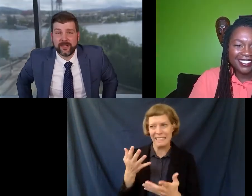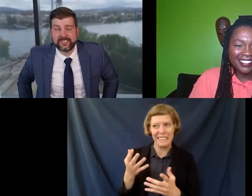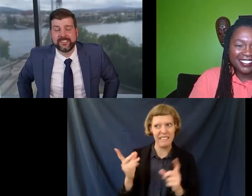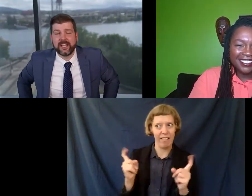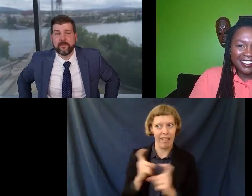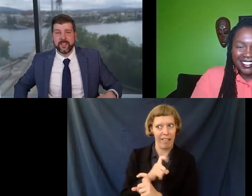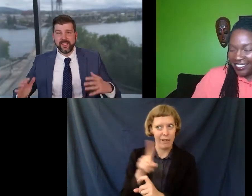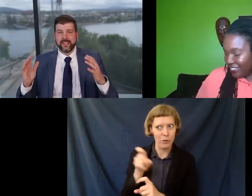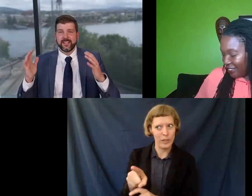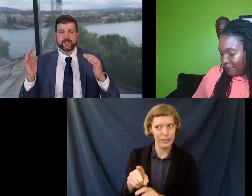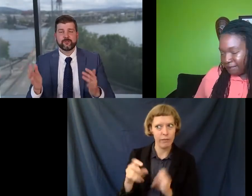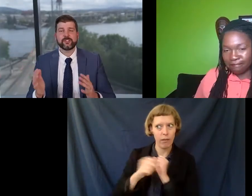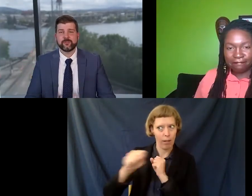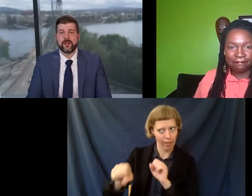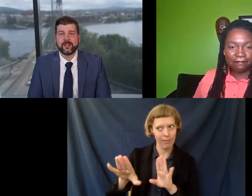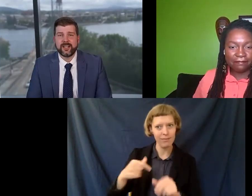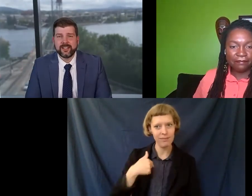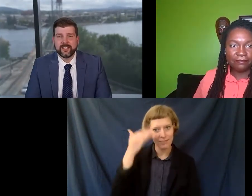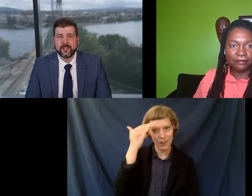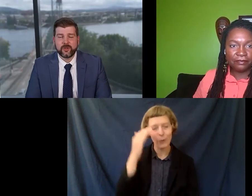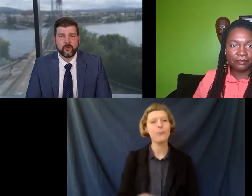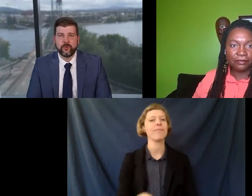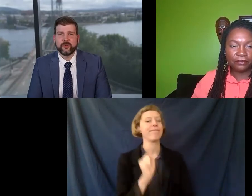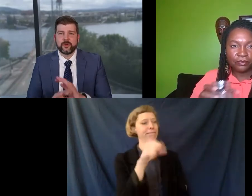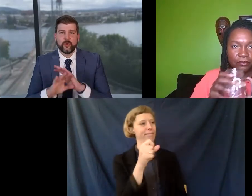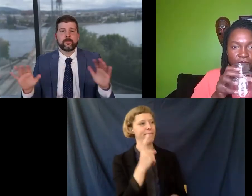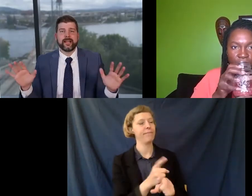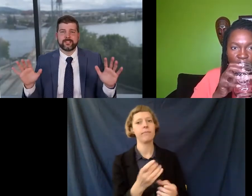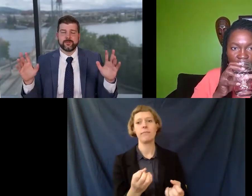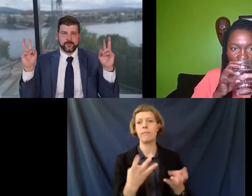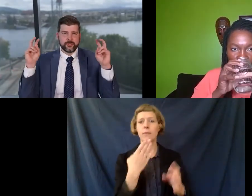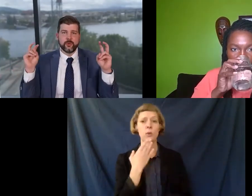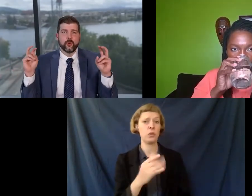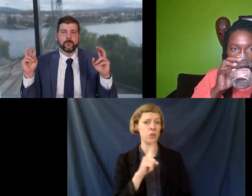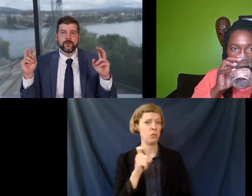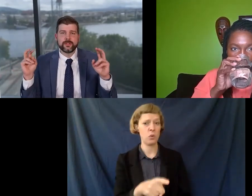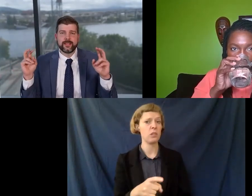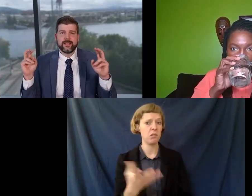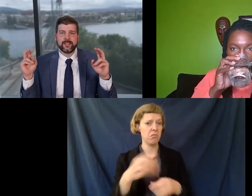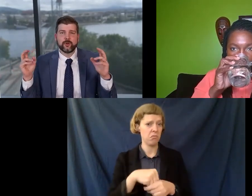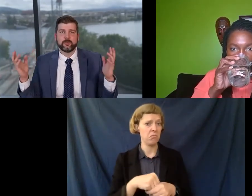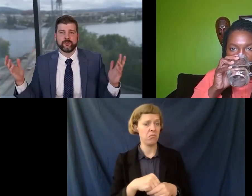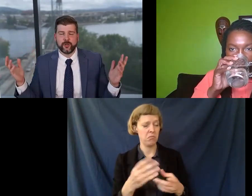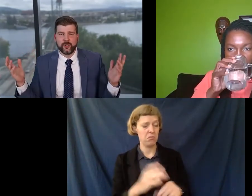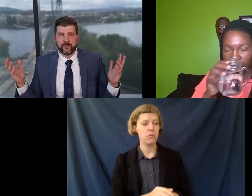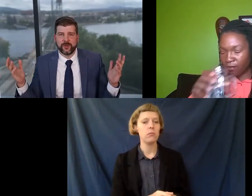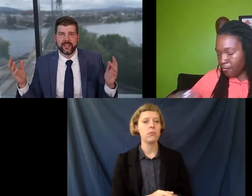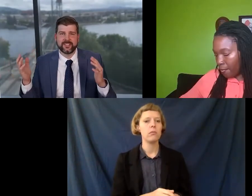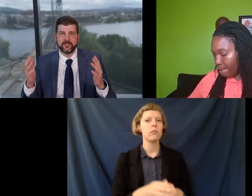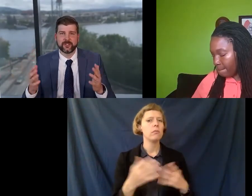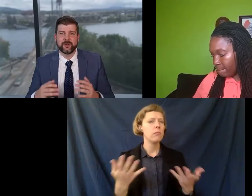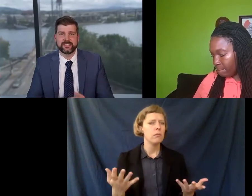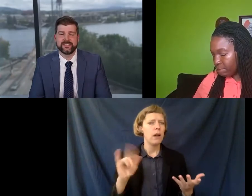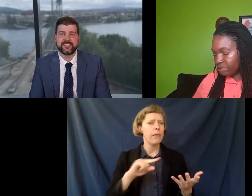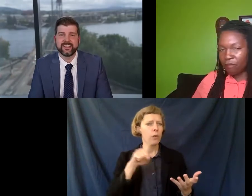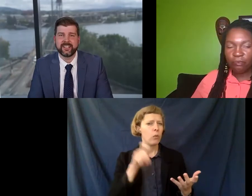great questions. First of all, going back to normal, normal for who, and